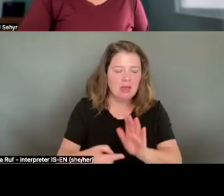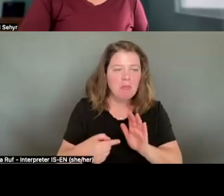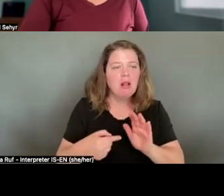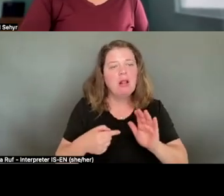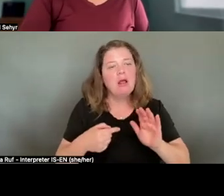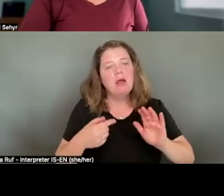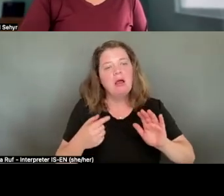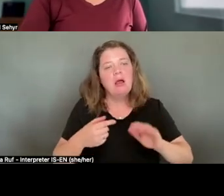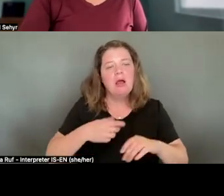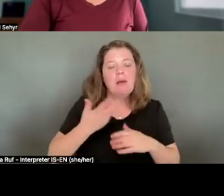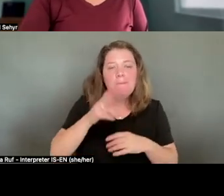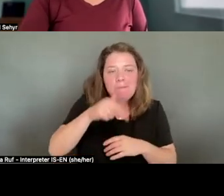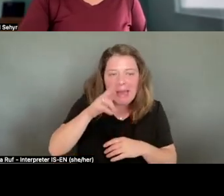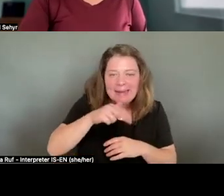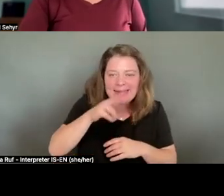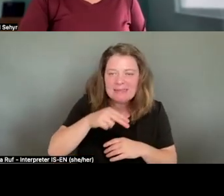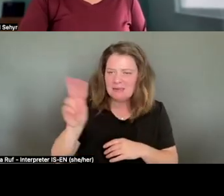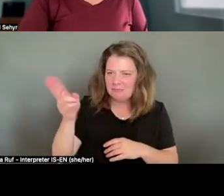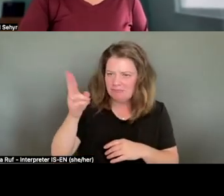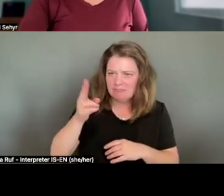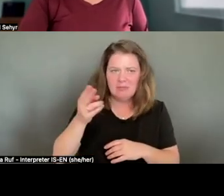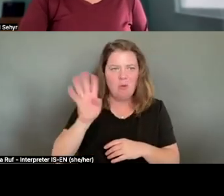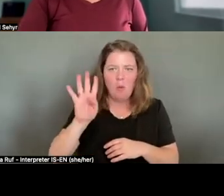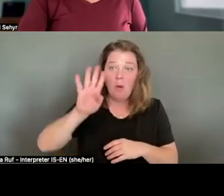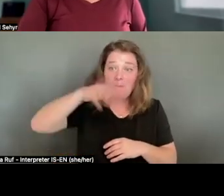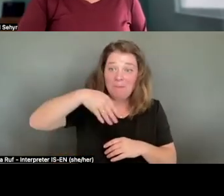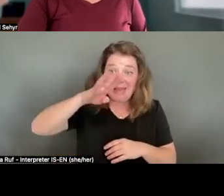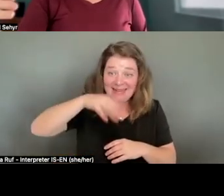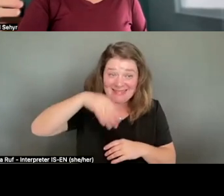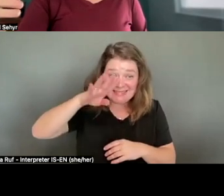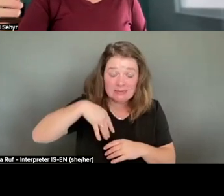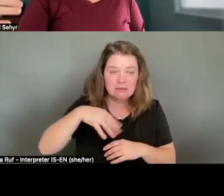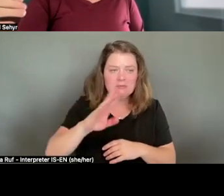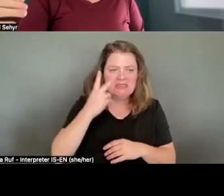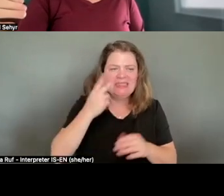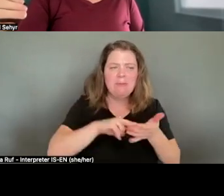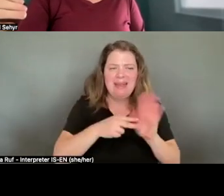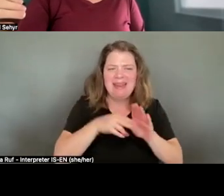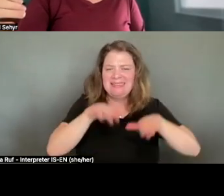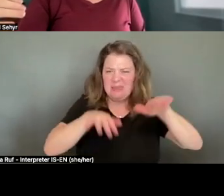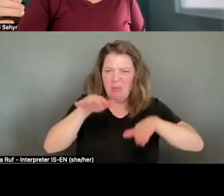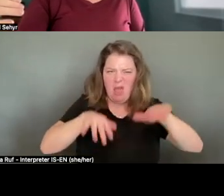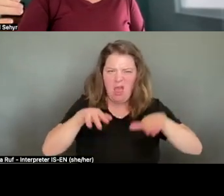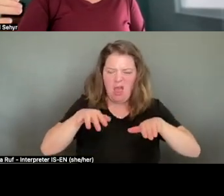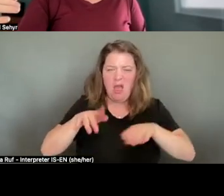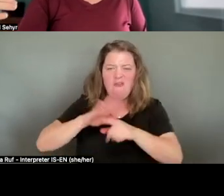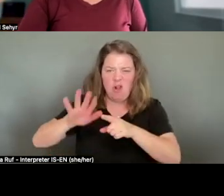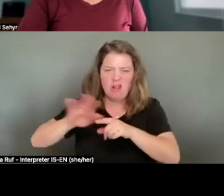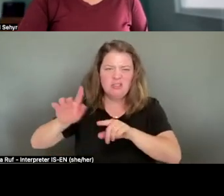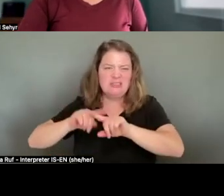with a two-hand shape as opposed to four-hand shape, this was still considered a